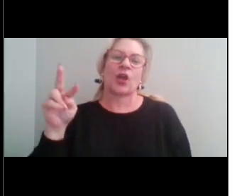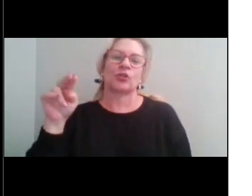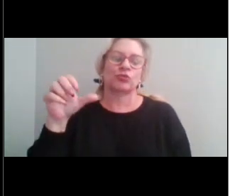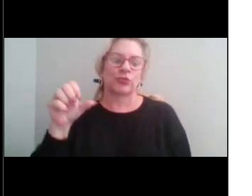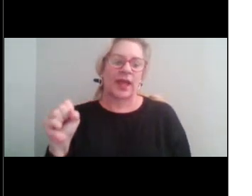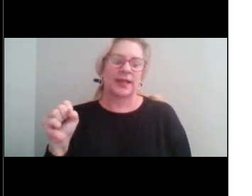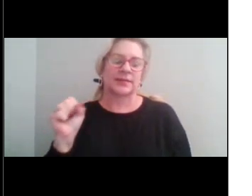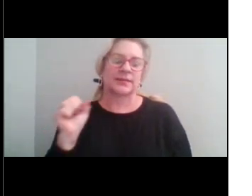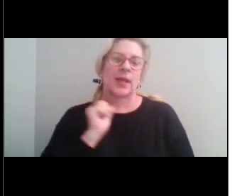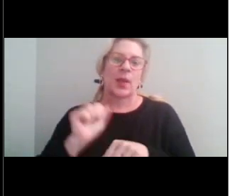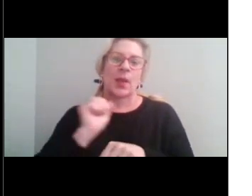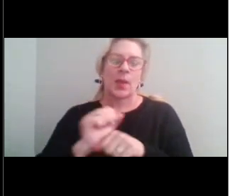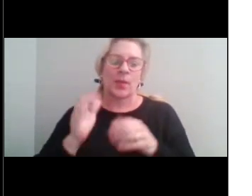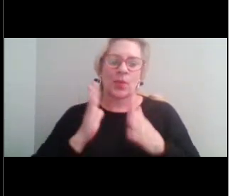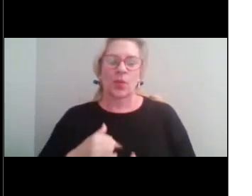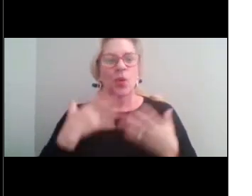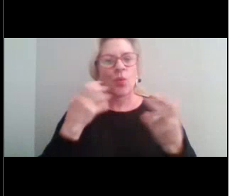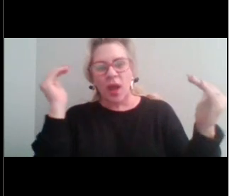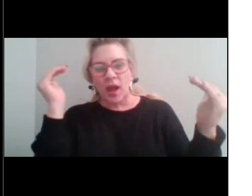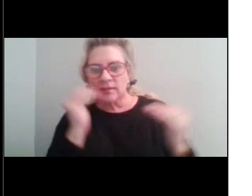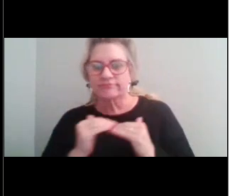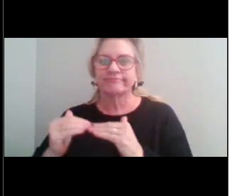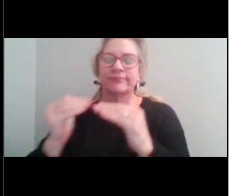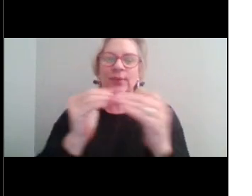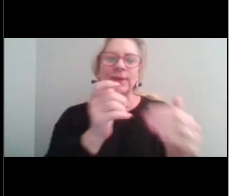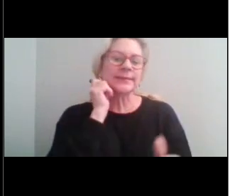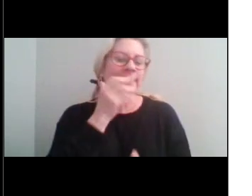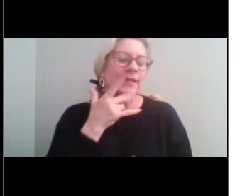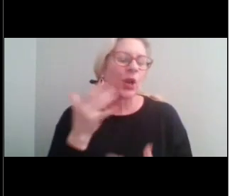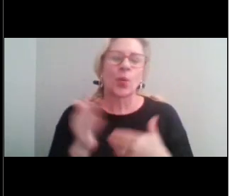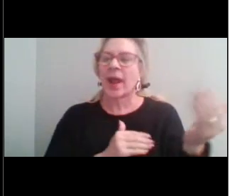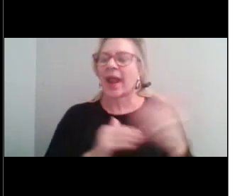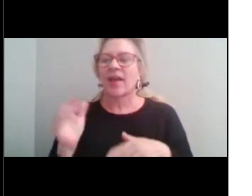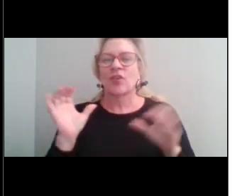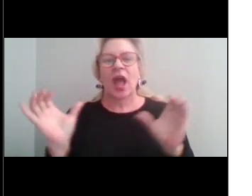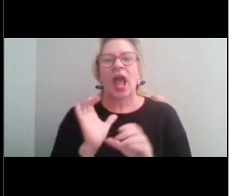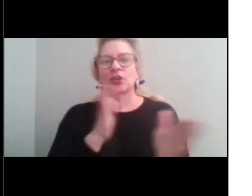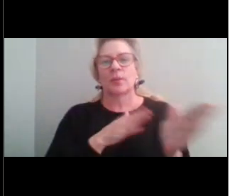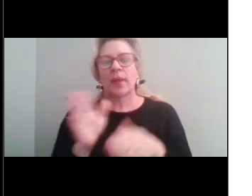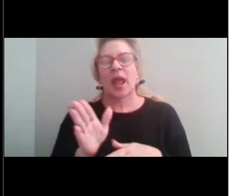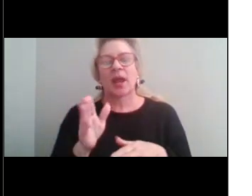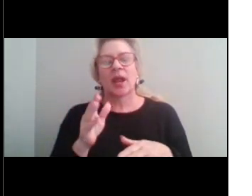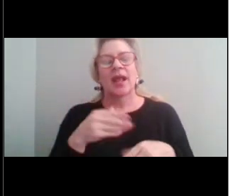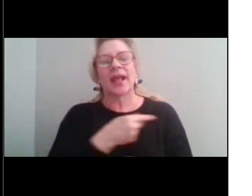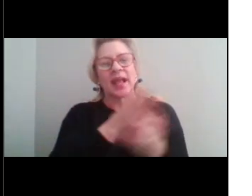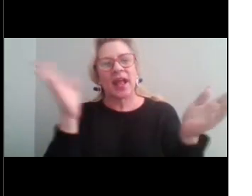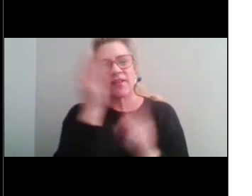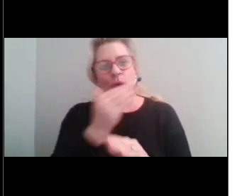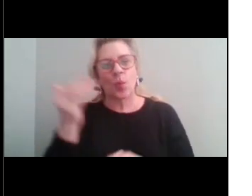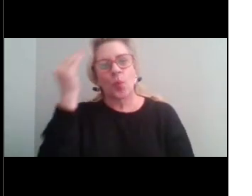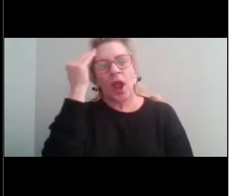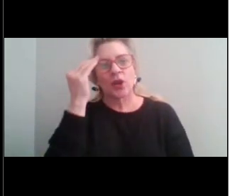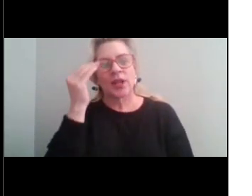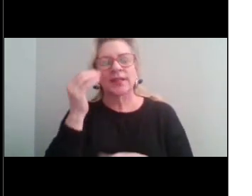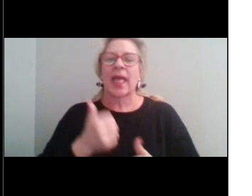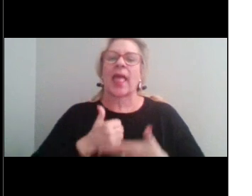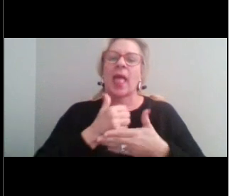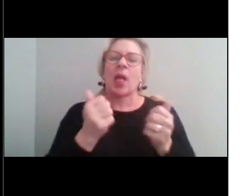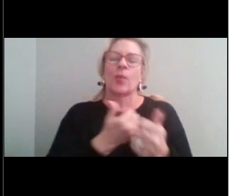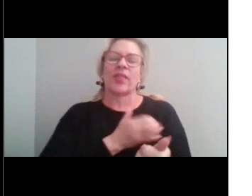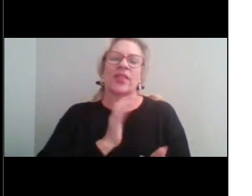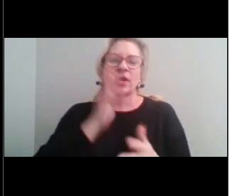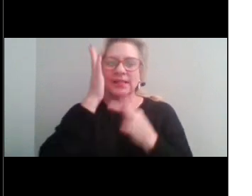under our Race and Equity Action Plan. The training will raise awareness, improve decision-making in our department, offer